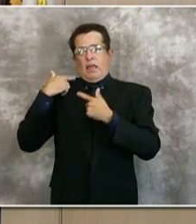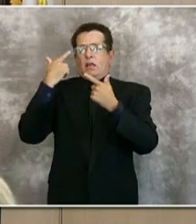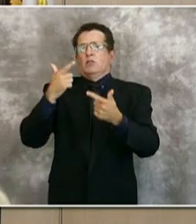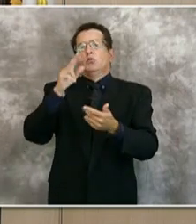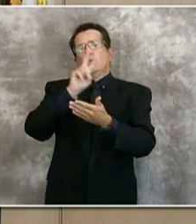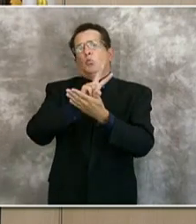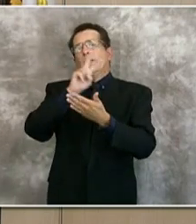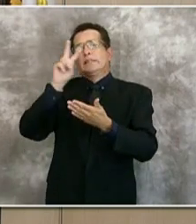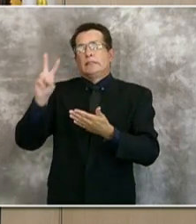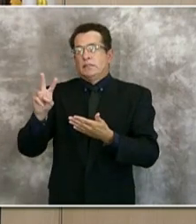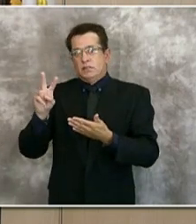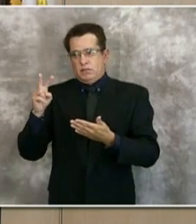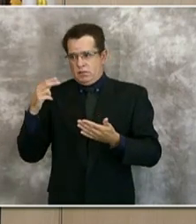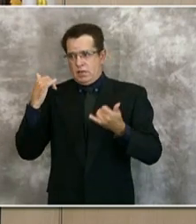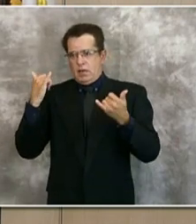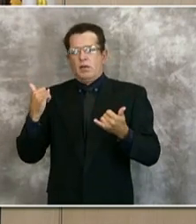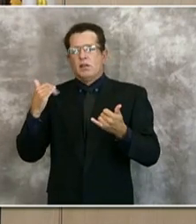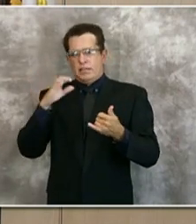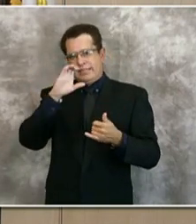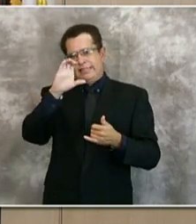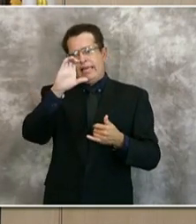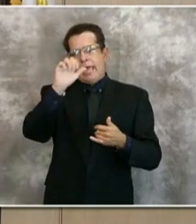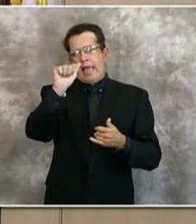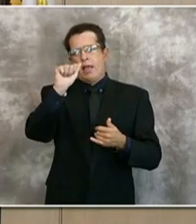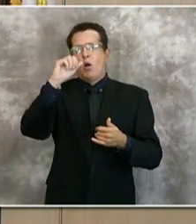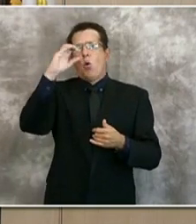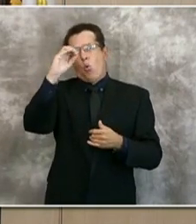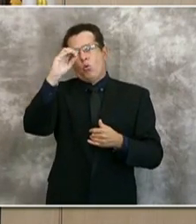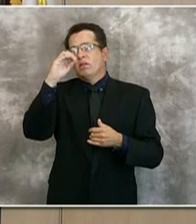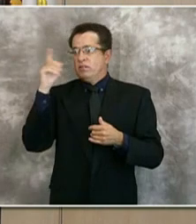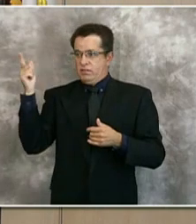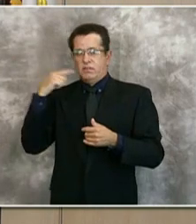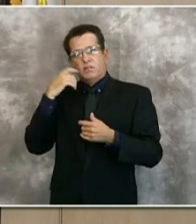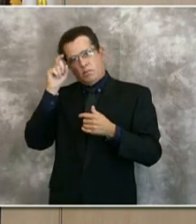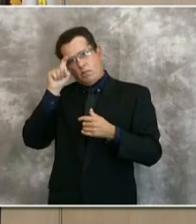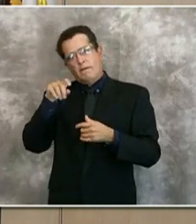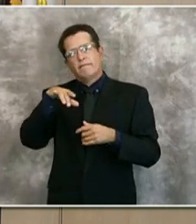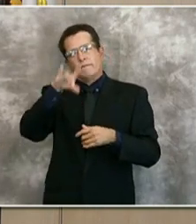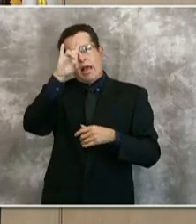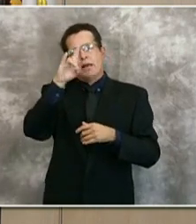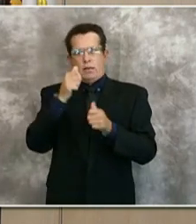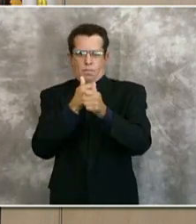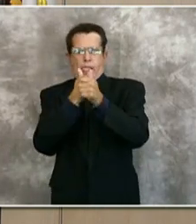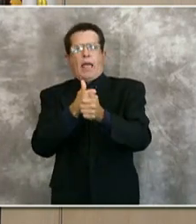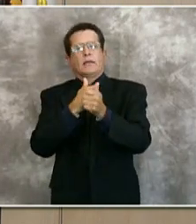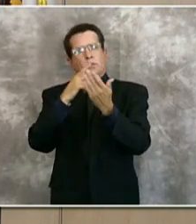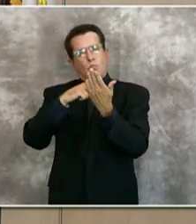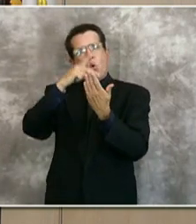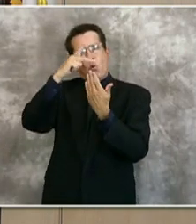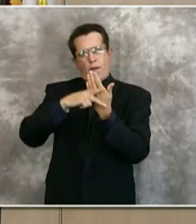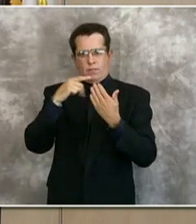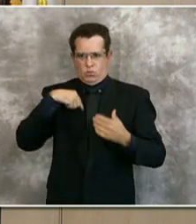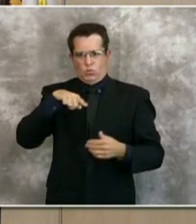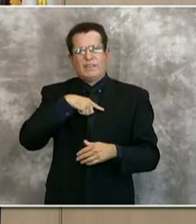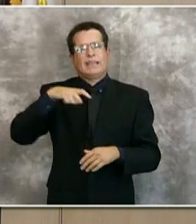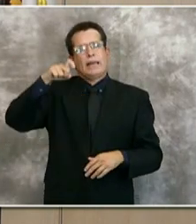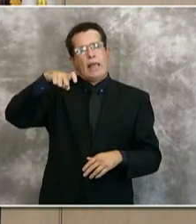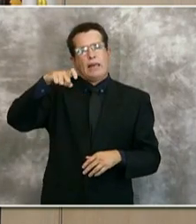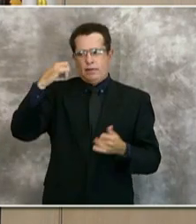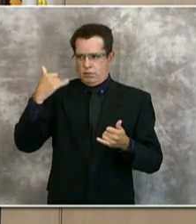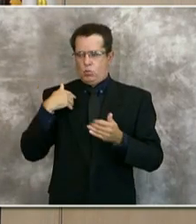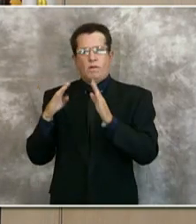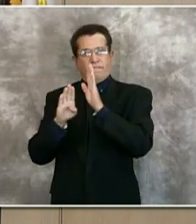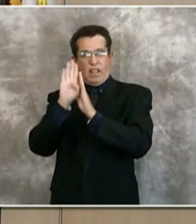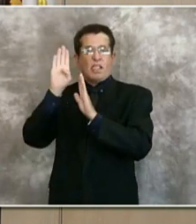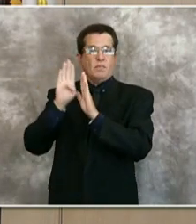or so after our CAO directed staff to develop a compliance program. And we are developing